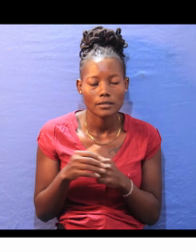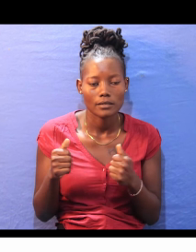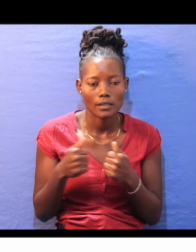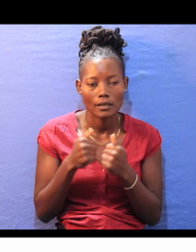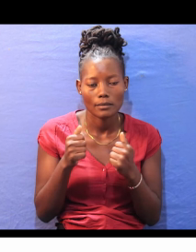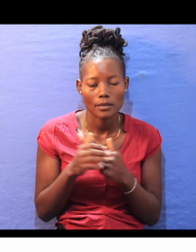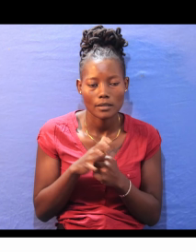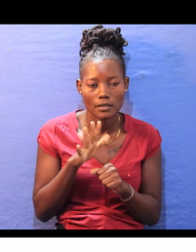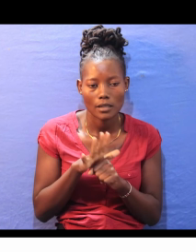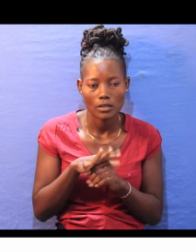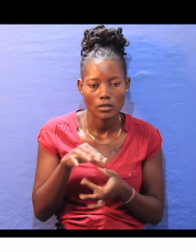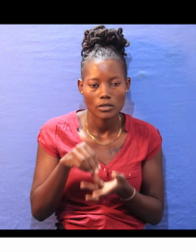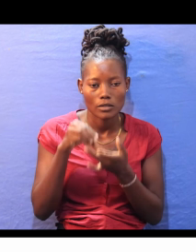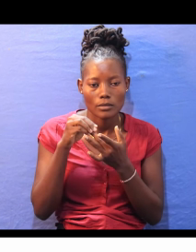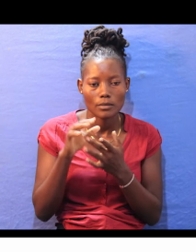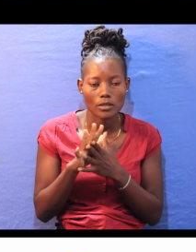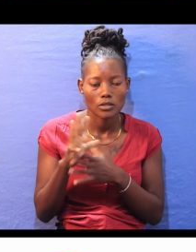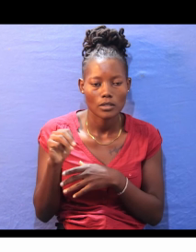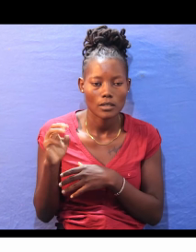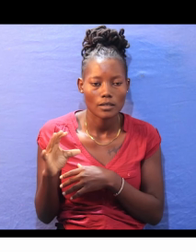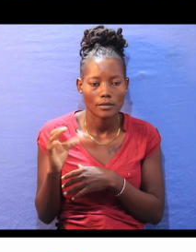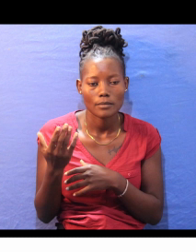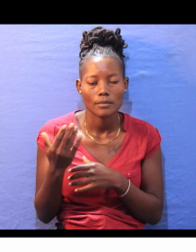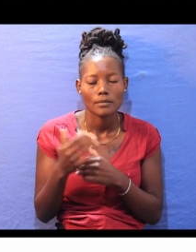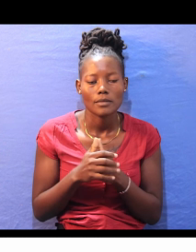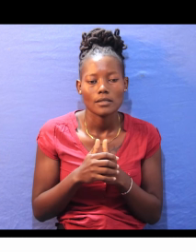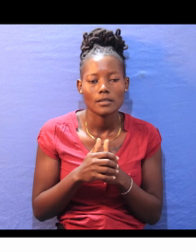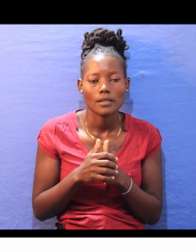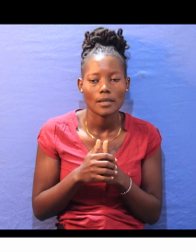training, especially in season or closer to competitions.